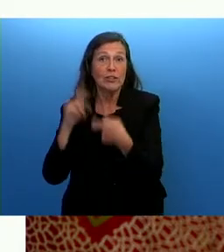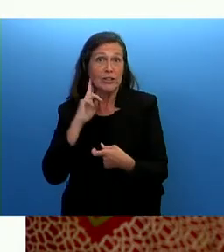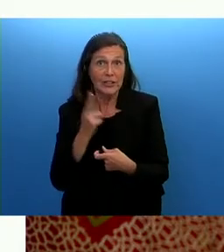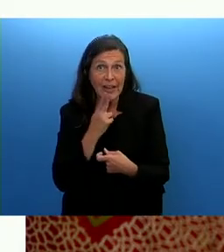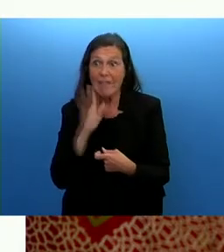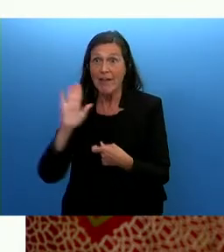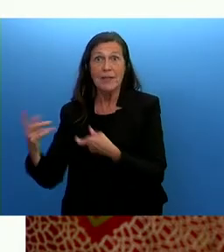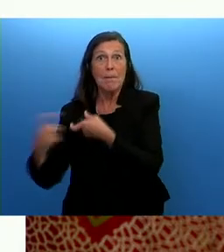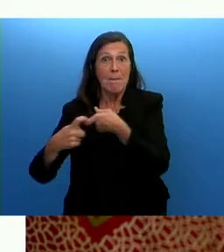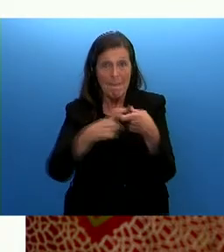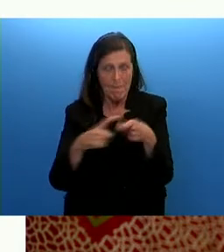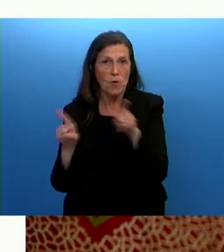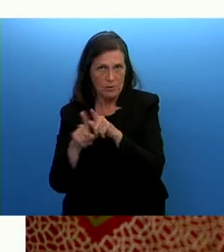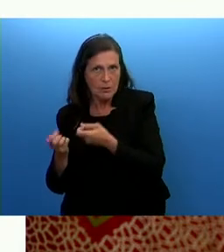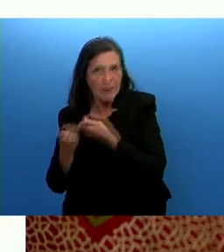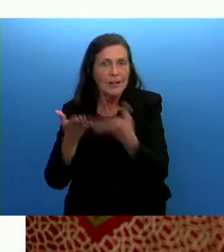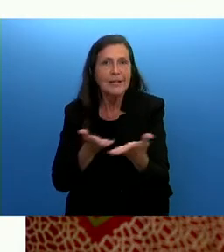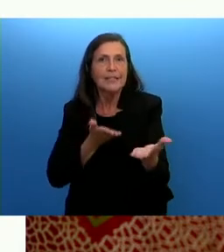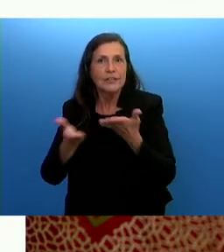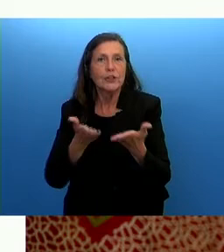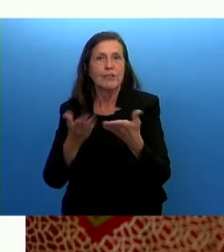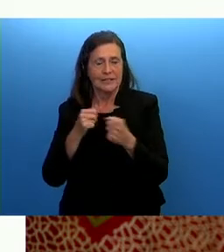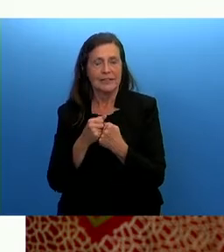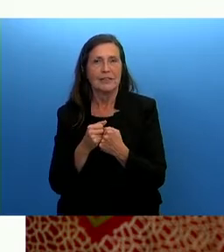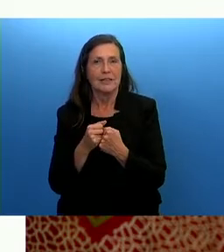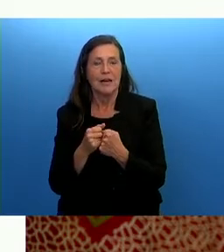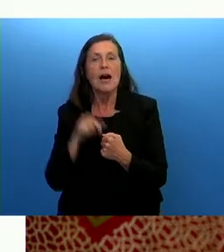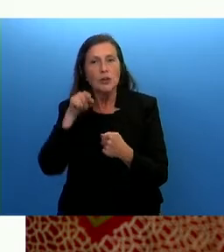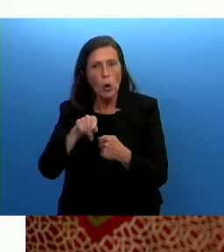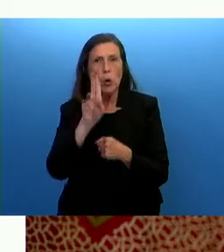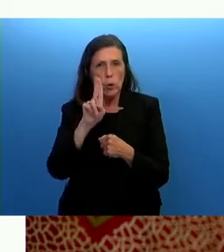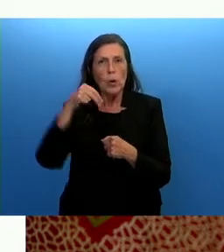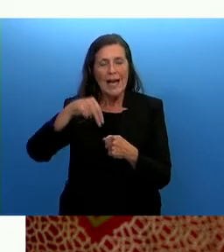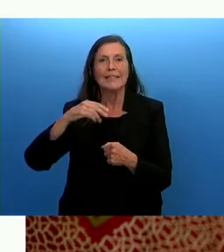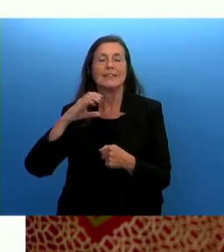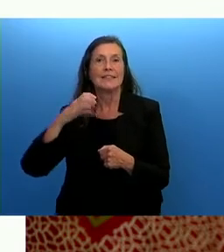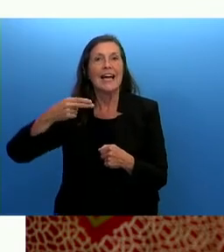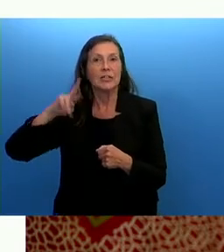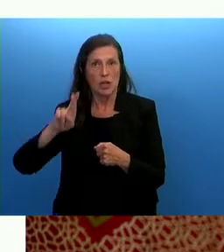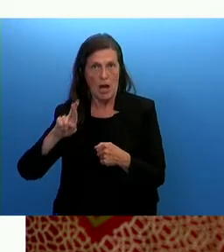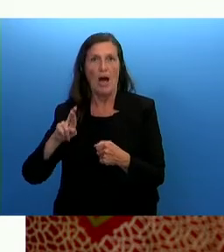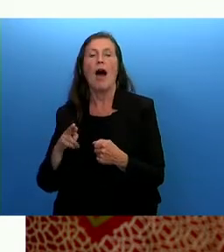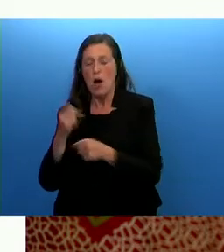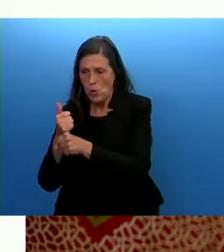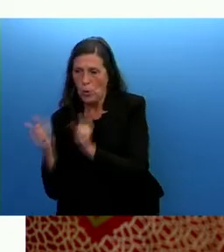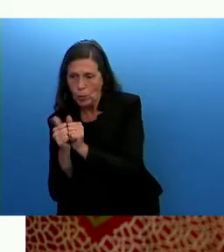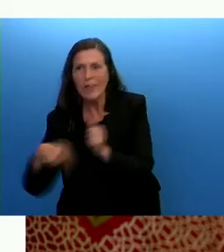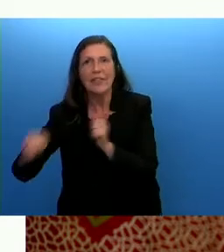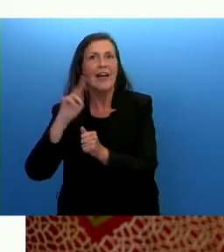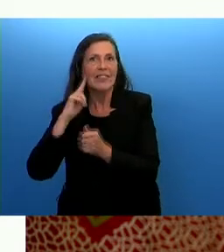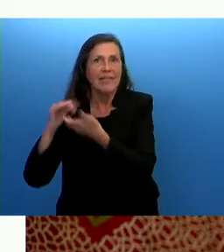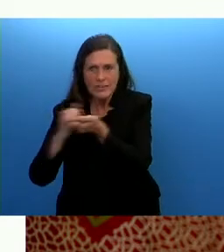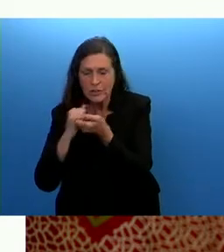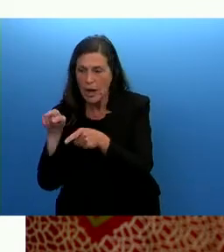members. UNHCR has started to collaborate with national deaf organizations to bring sign